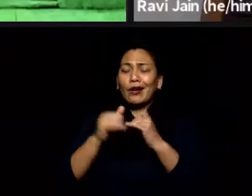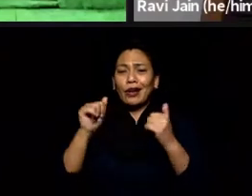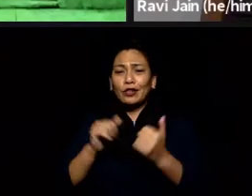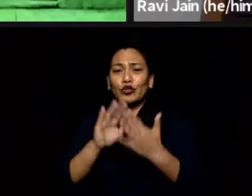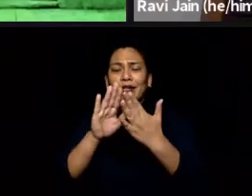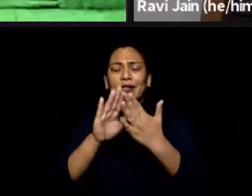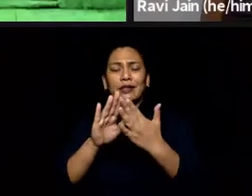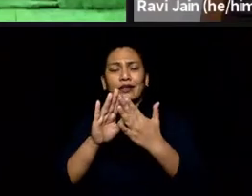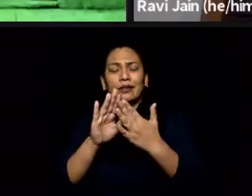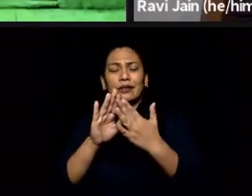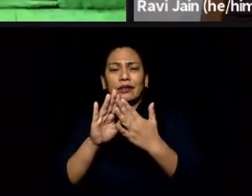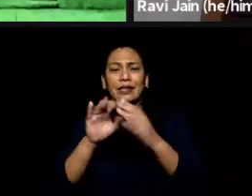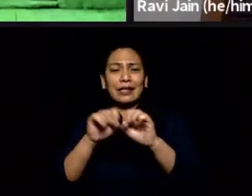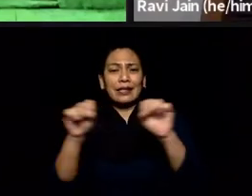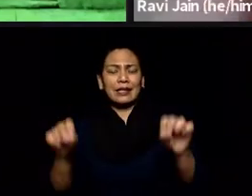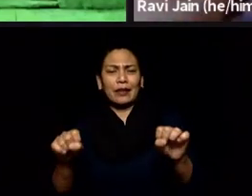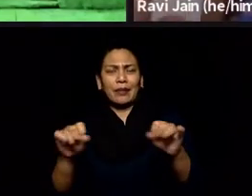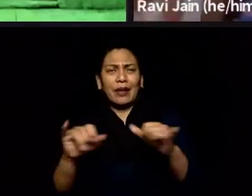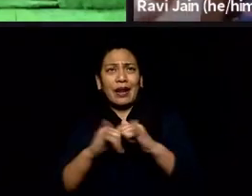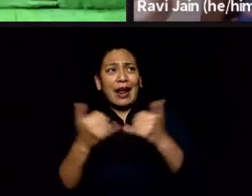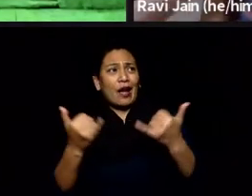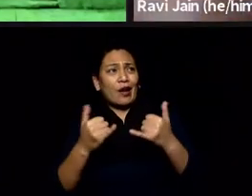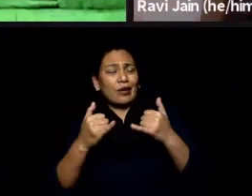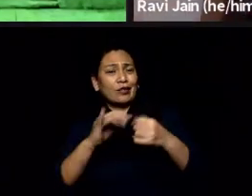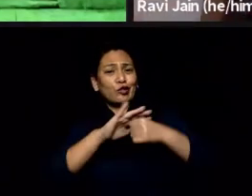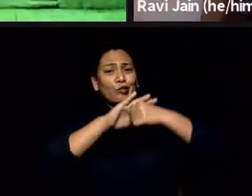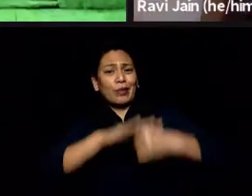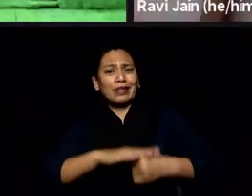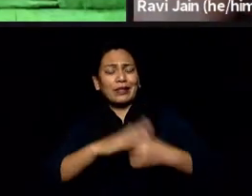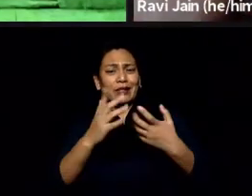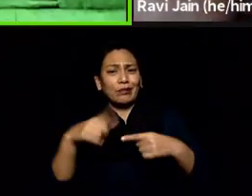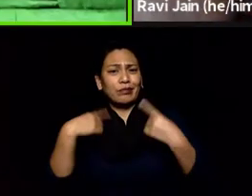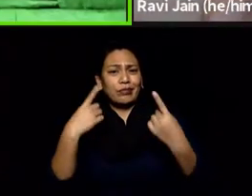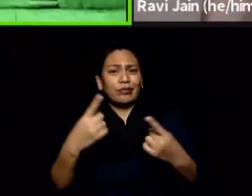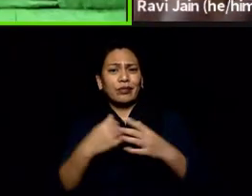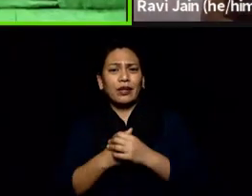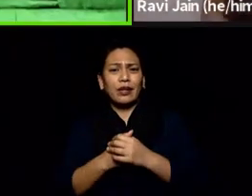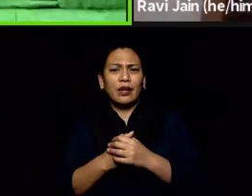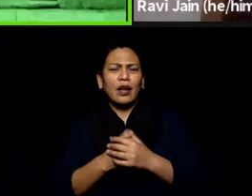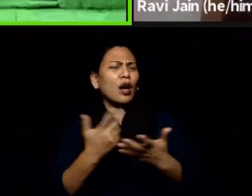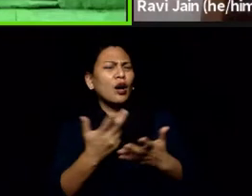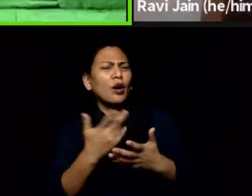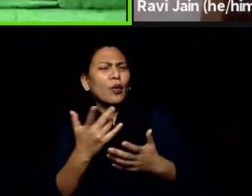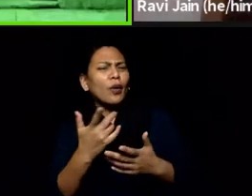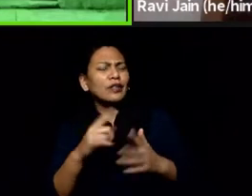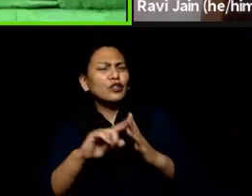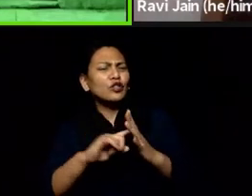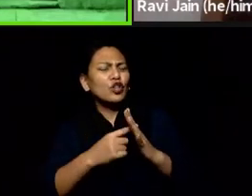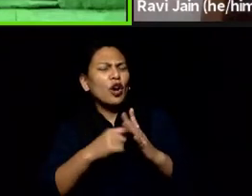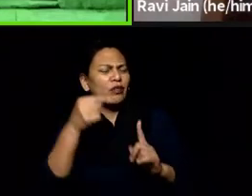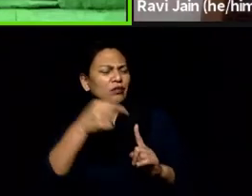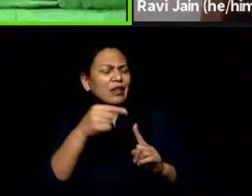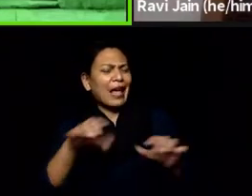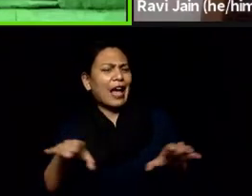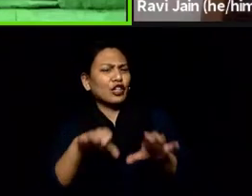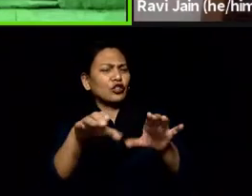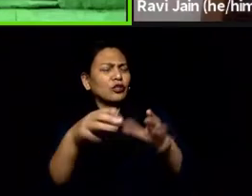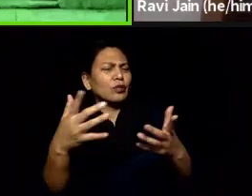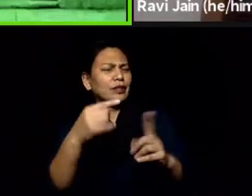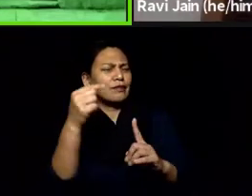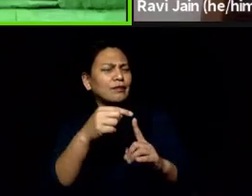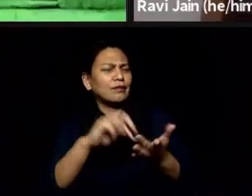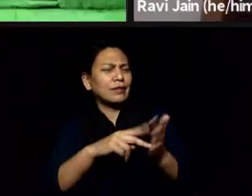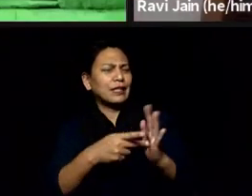system of supremacy now, and acknowledging that also what is the start? What is the action in there when